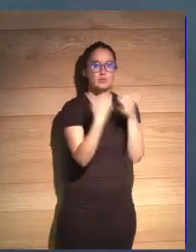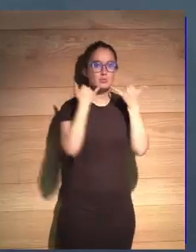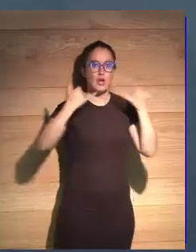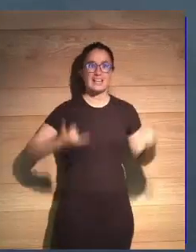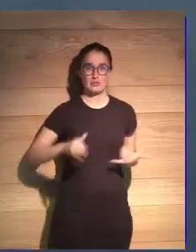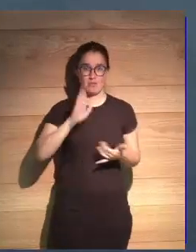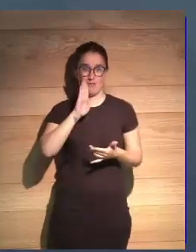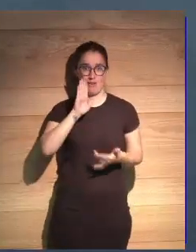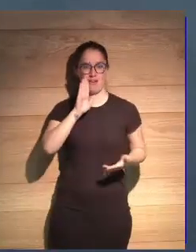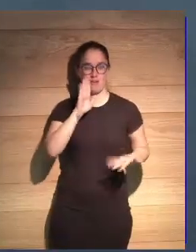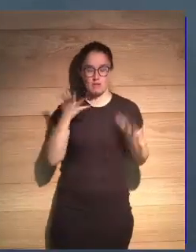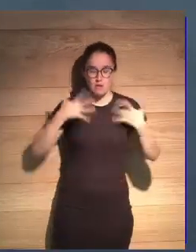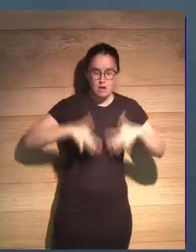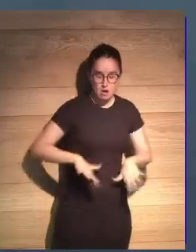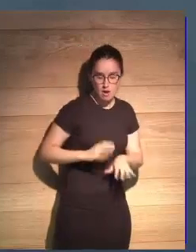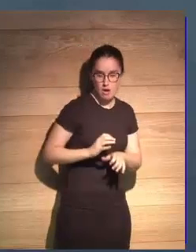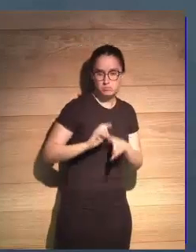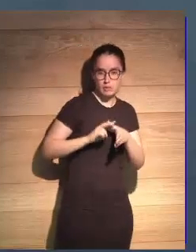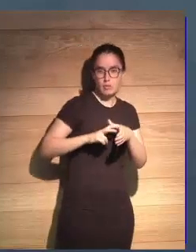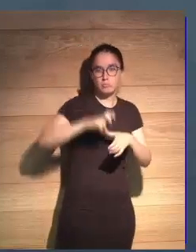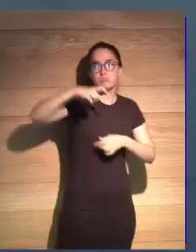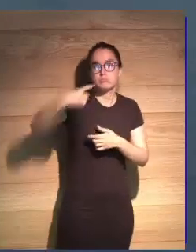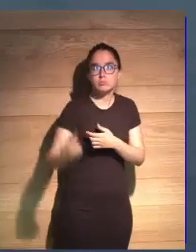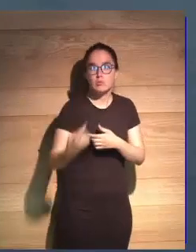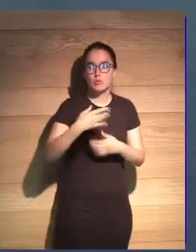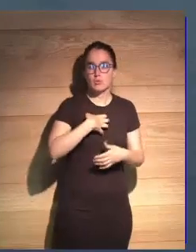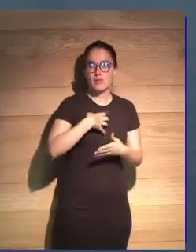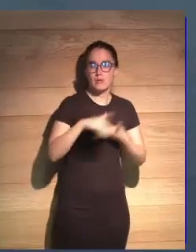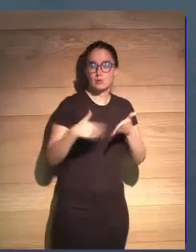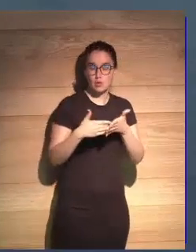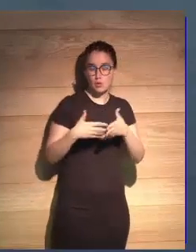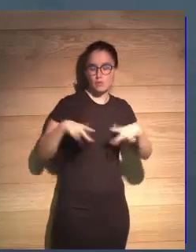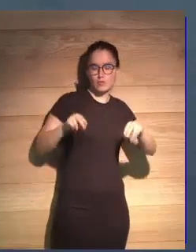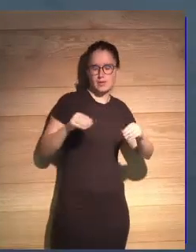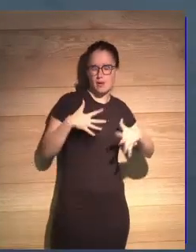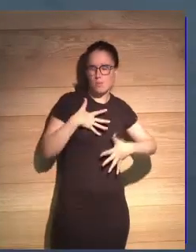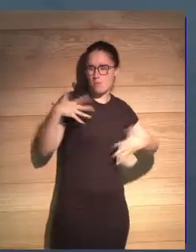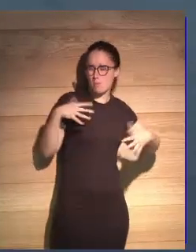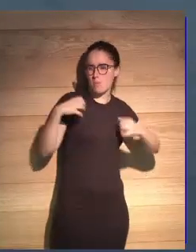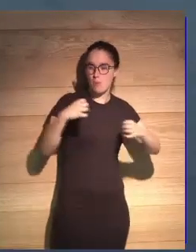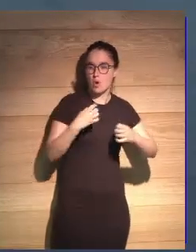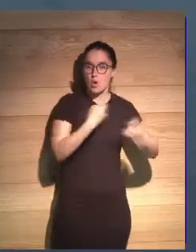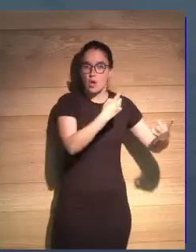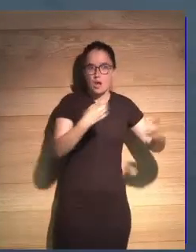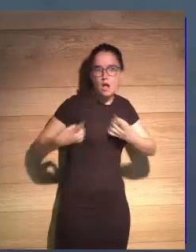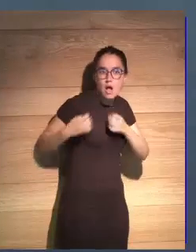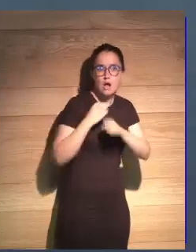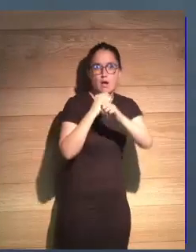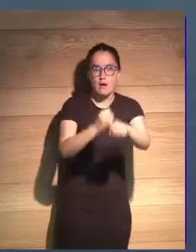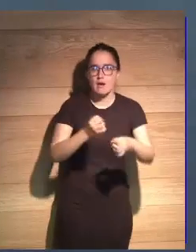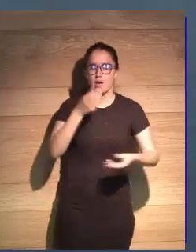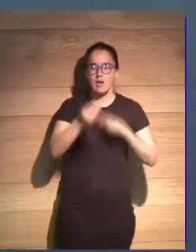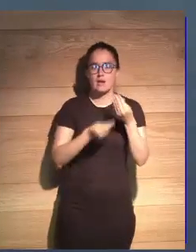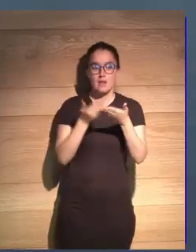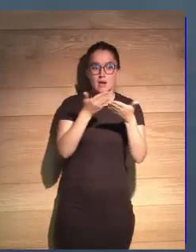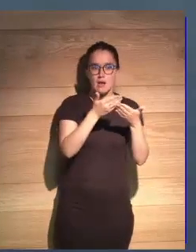see that there is this electronic autism and everyone finds it very difficult to get you out of there, and you